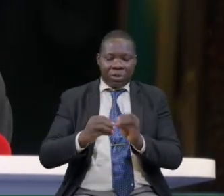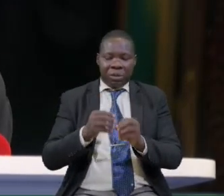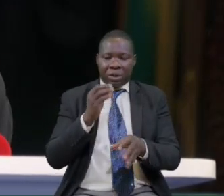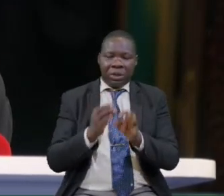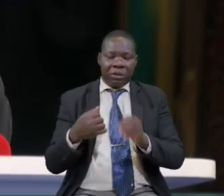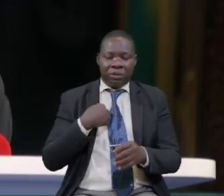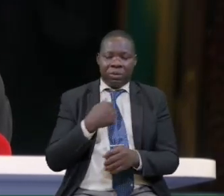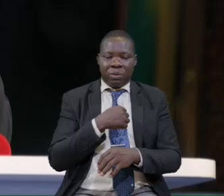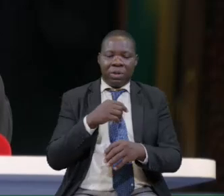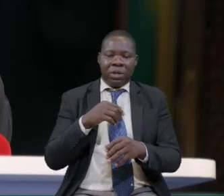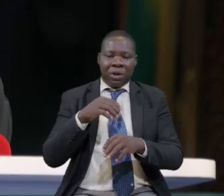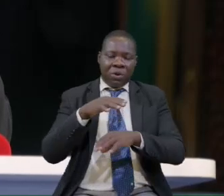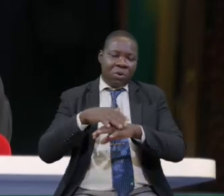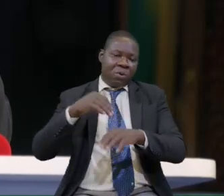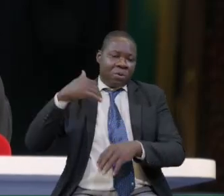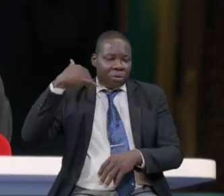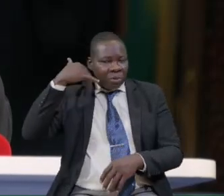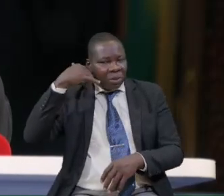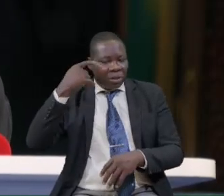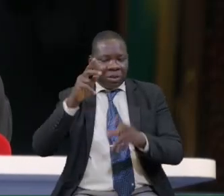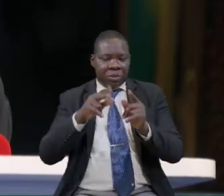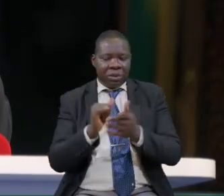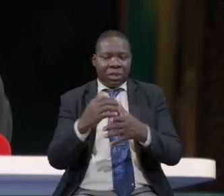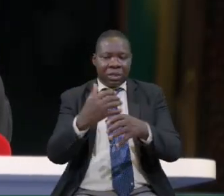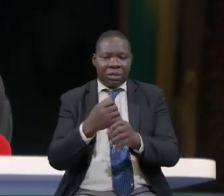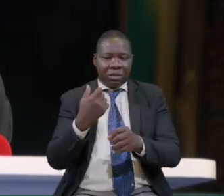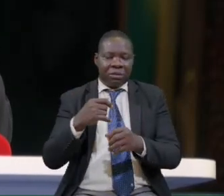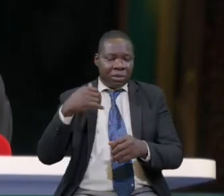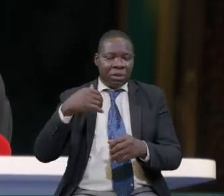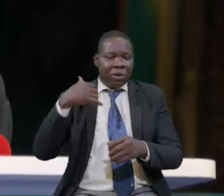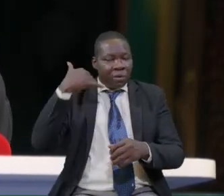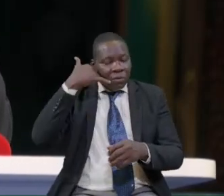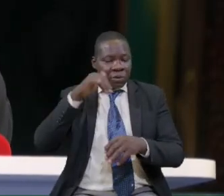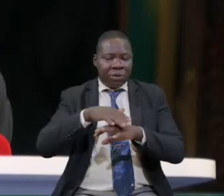the person who receives the call can direct the person to you.